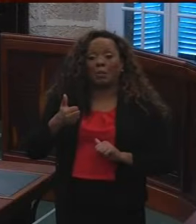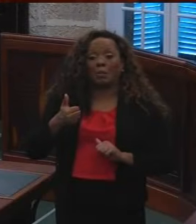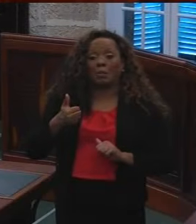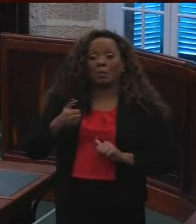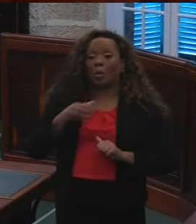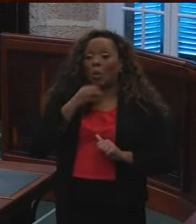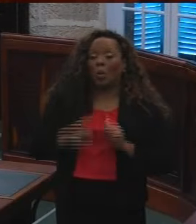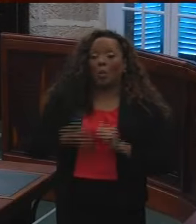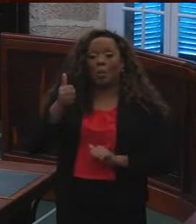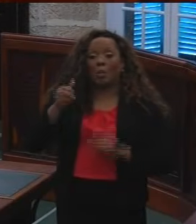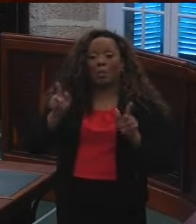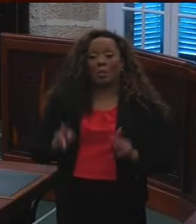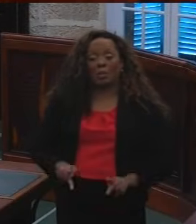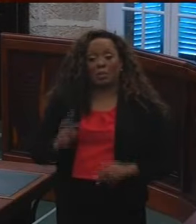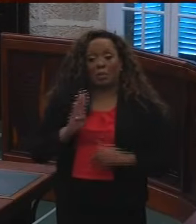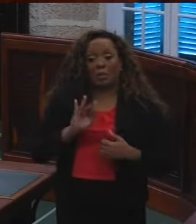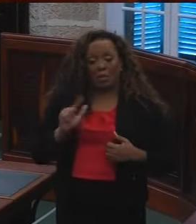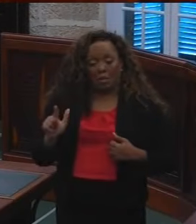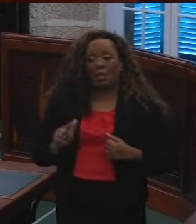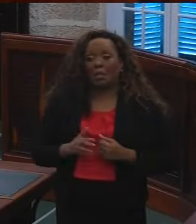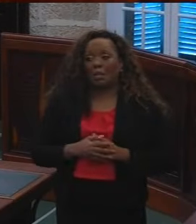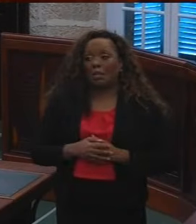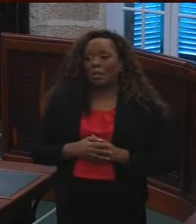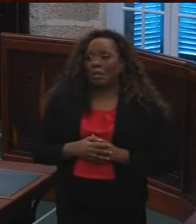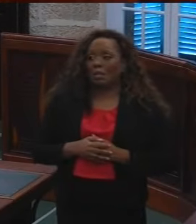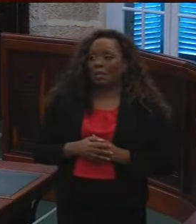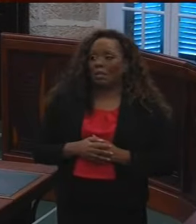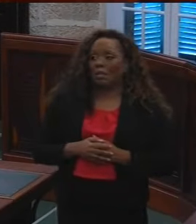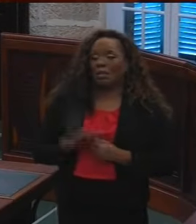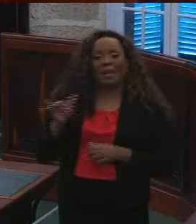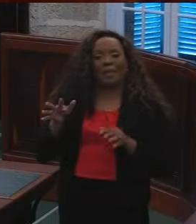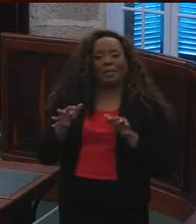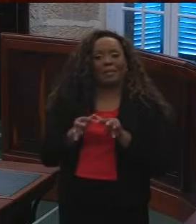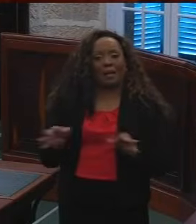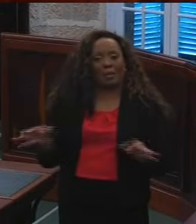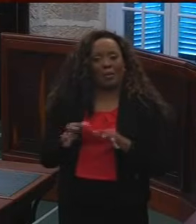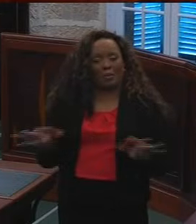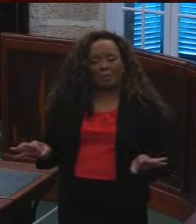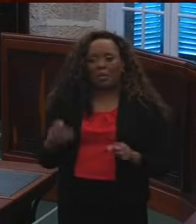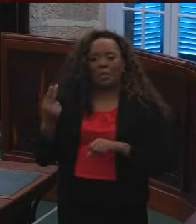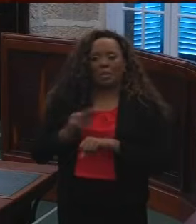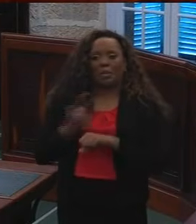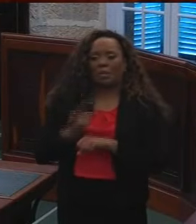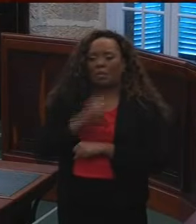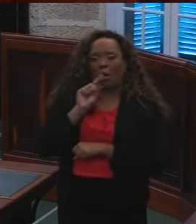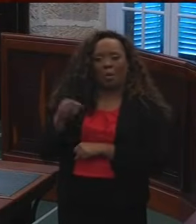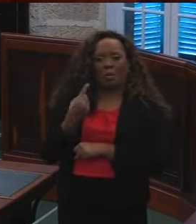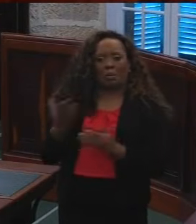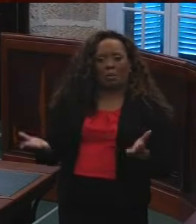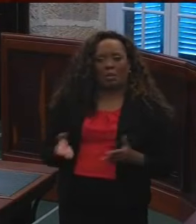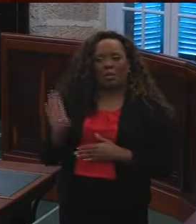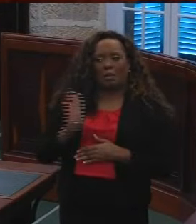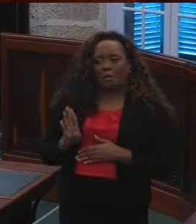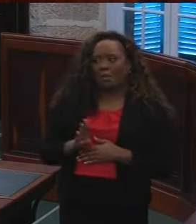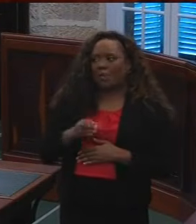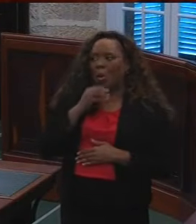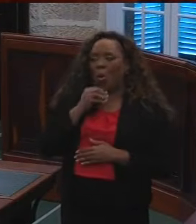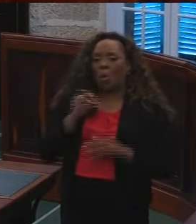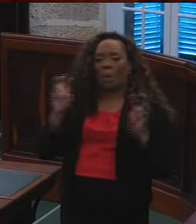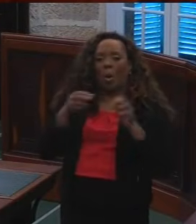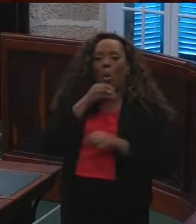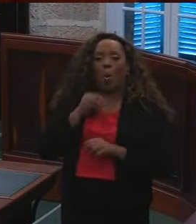bill, the older persons bill, is recognized as the language used not only in our sphere but in our international